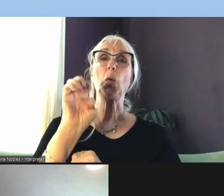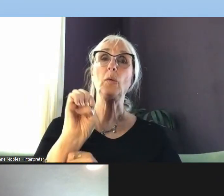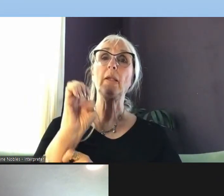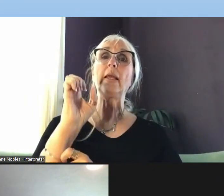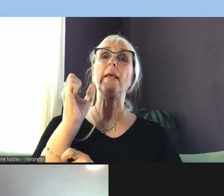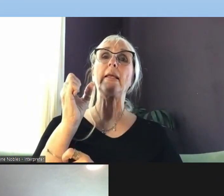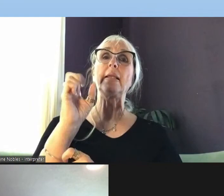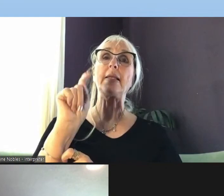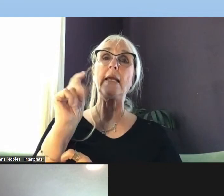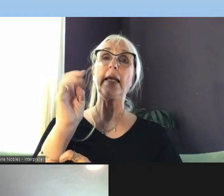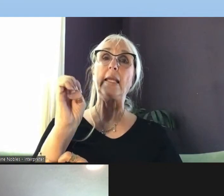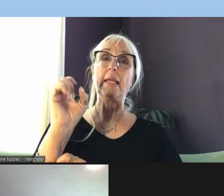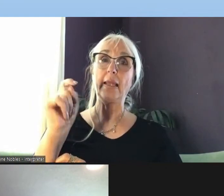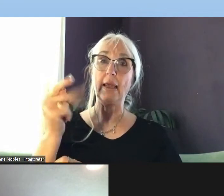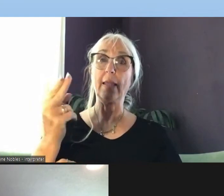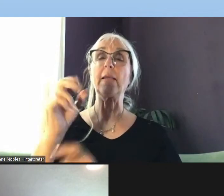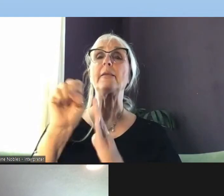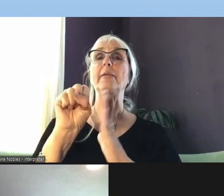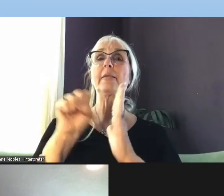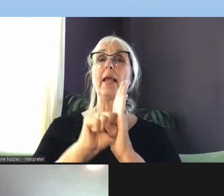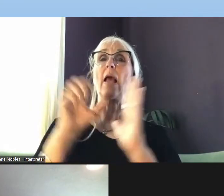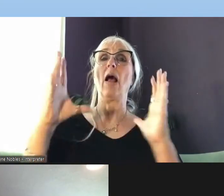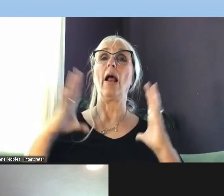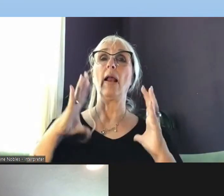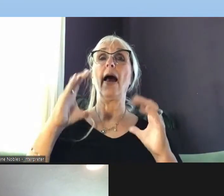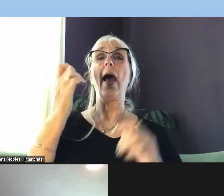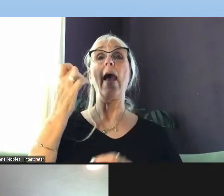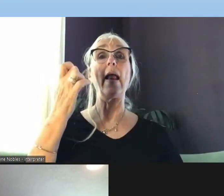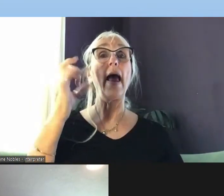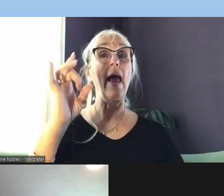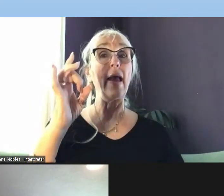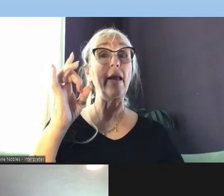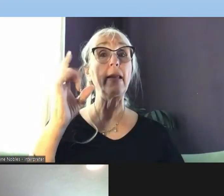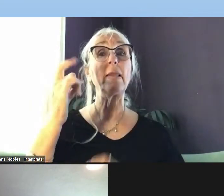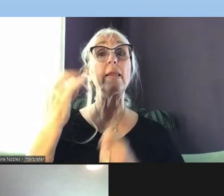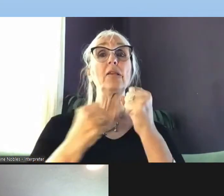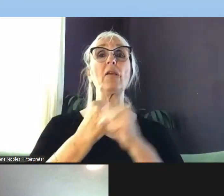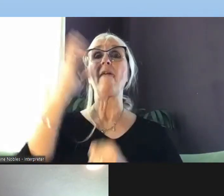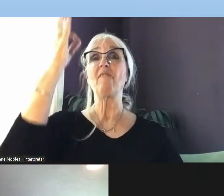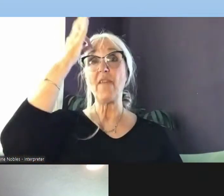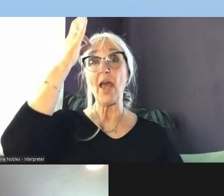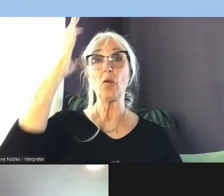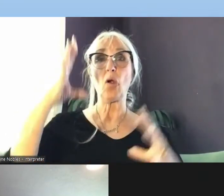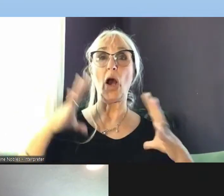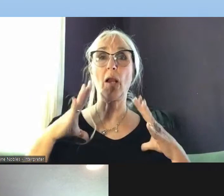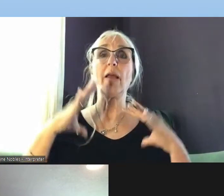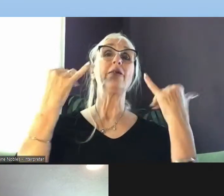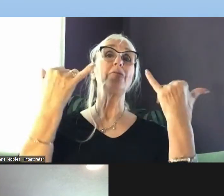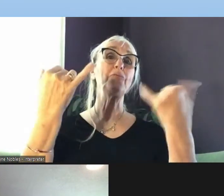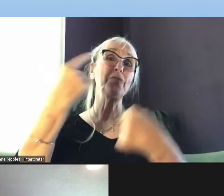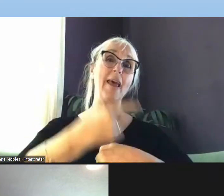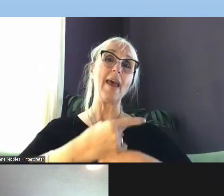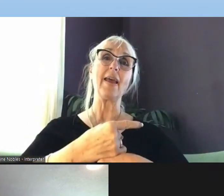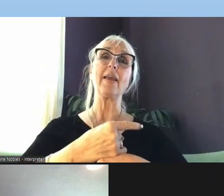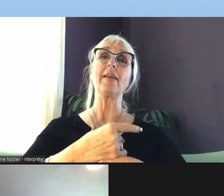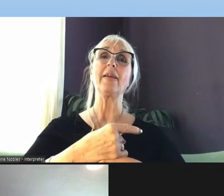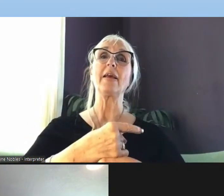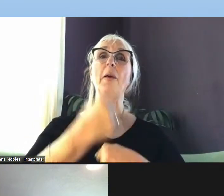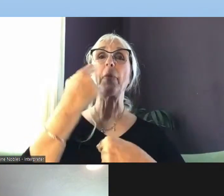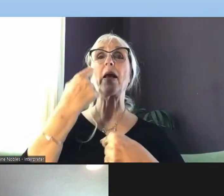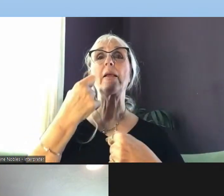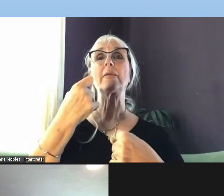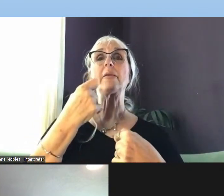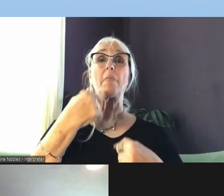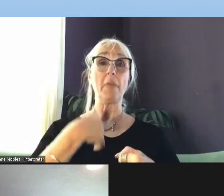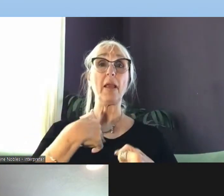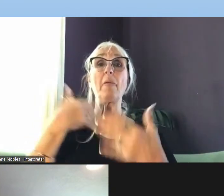June 18th of this year, it became a federal holiday. And today, as a descendant of slaves and as a member of the McLennan